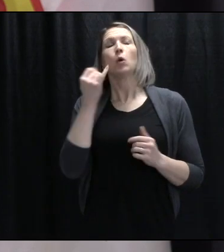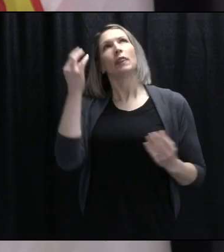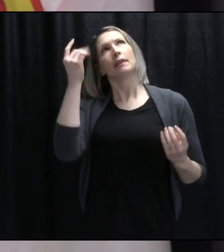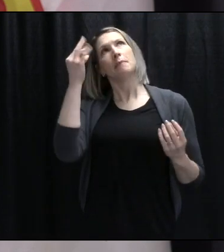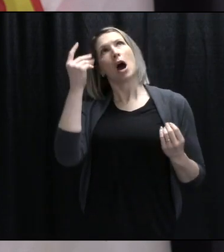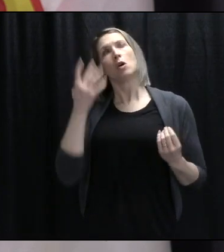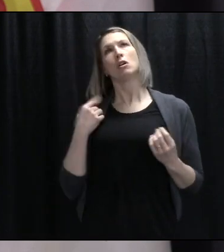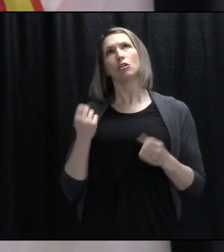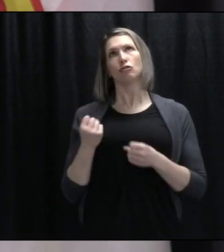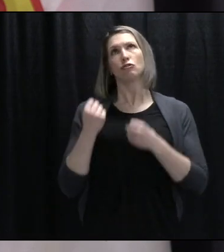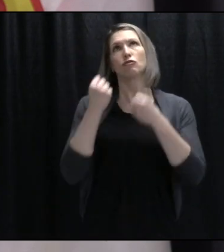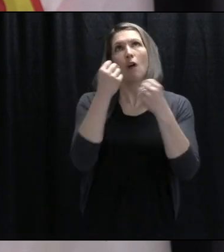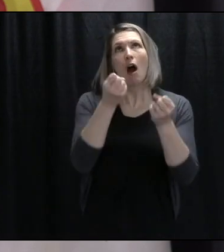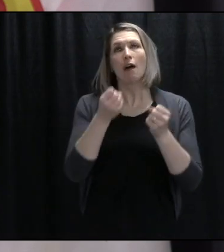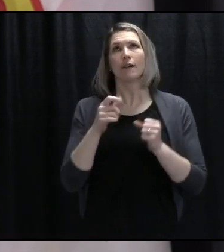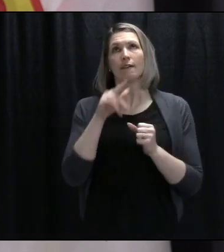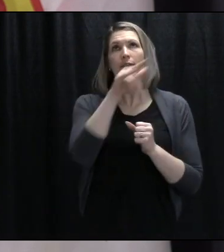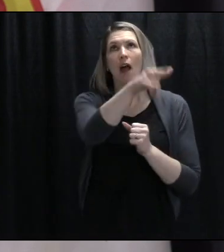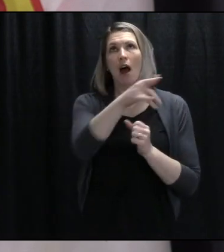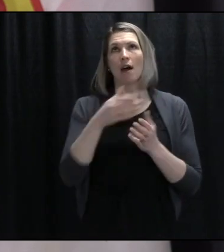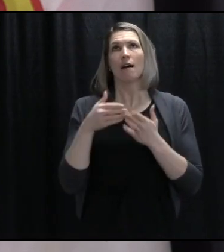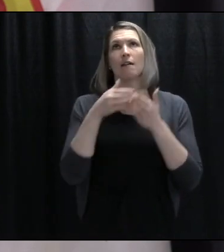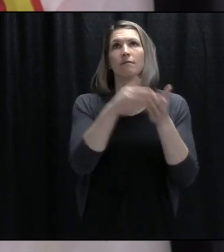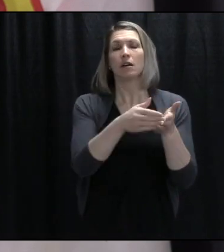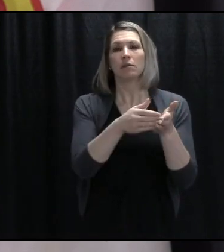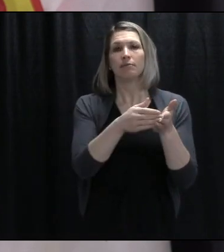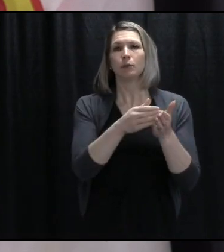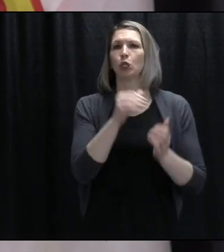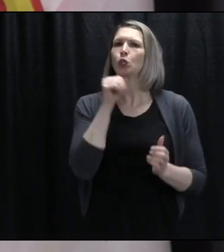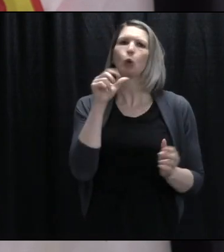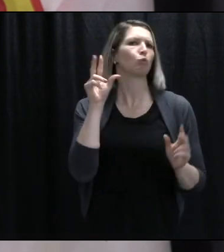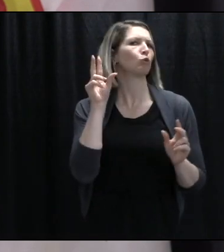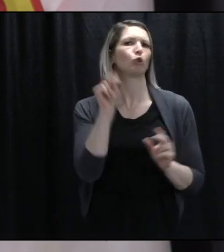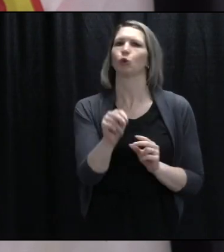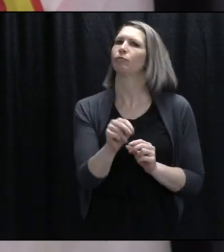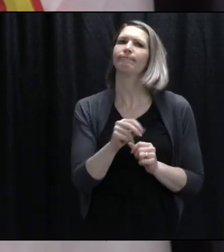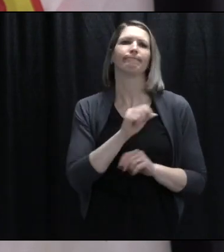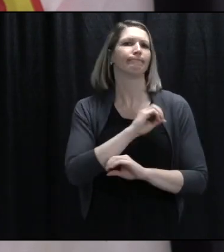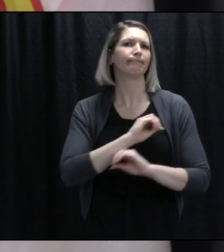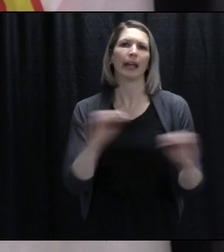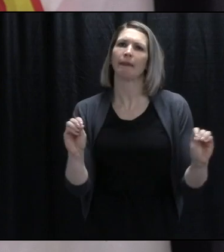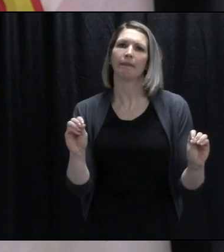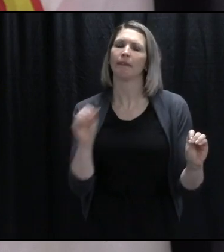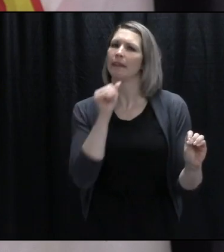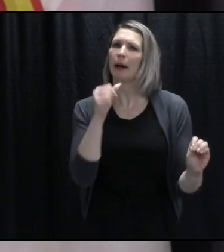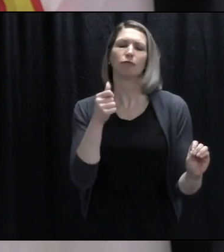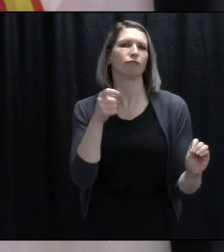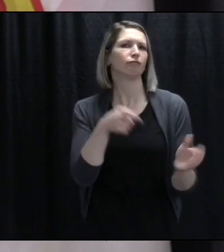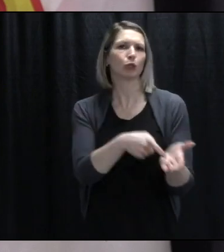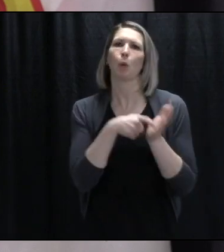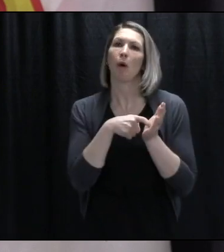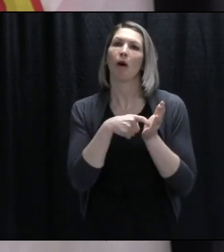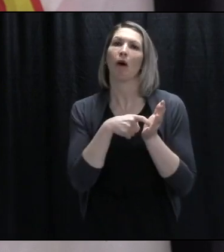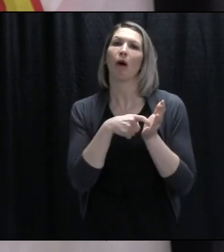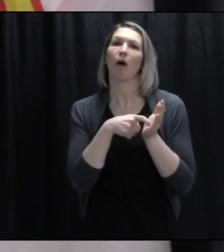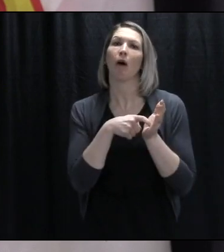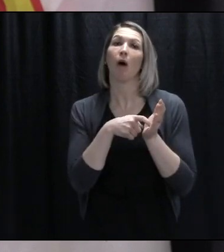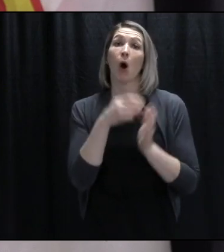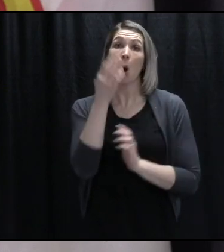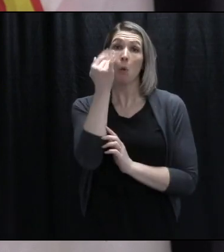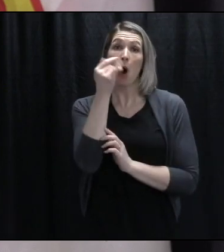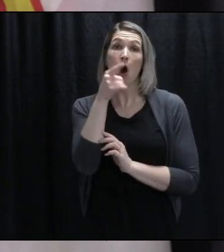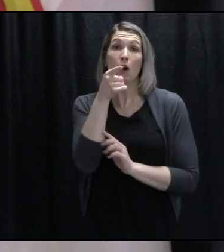province, don't do it unless it's absolutely necessary. You do not want to be the vector